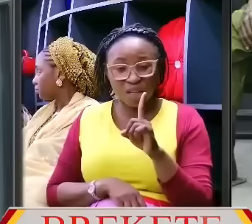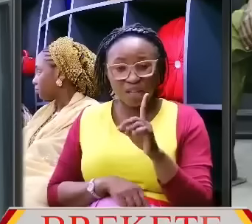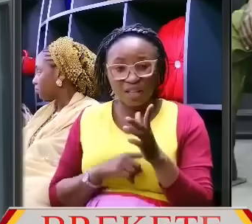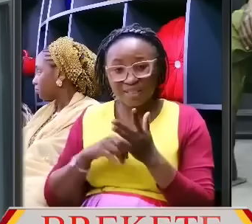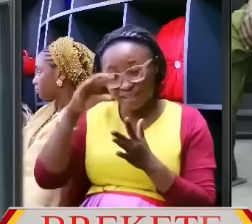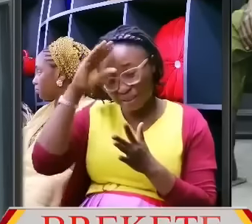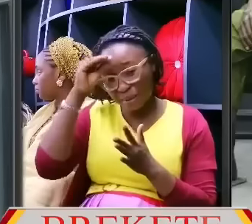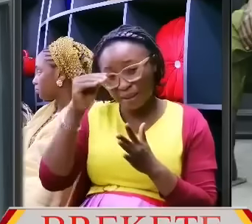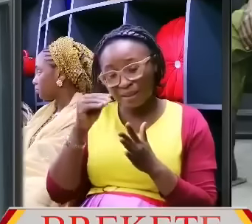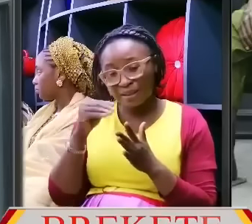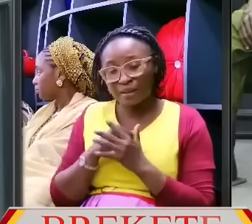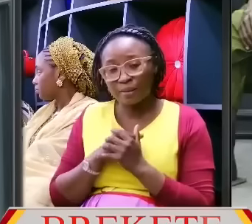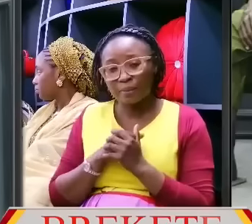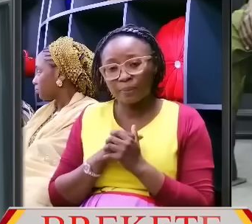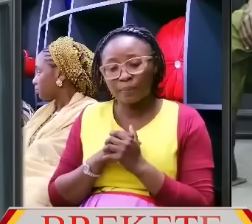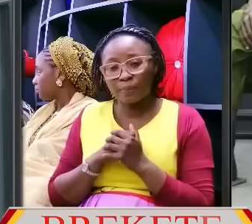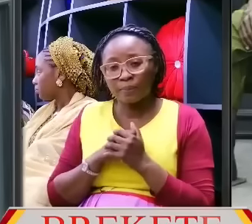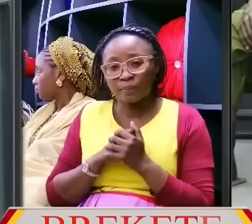This man,